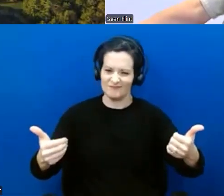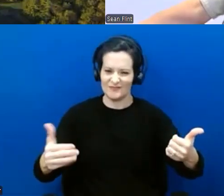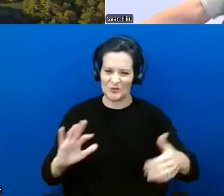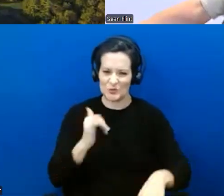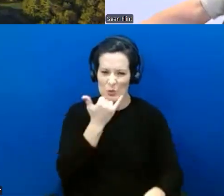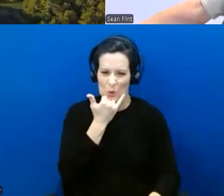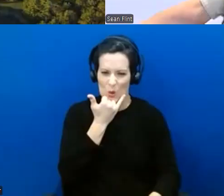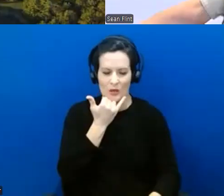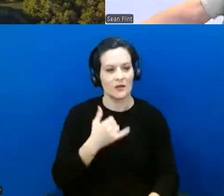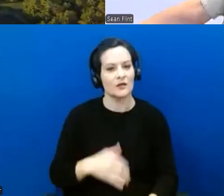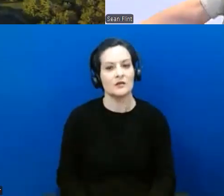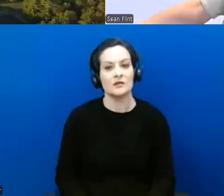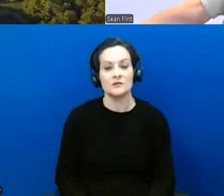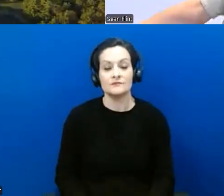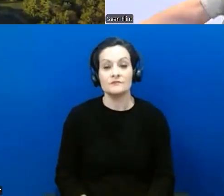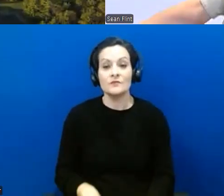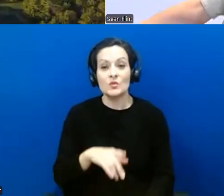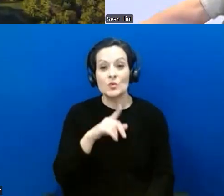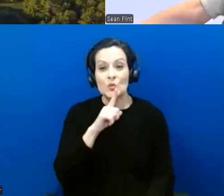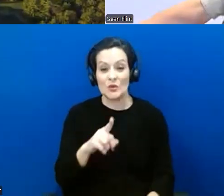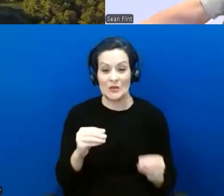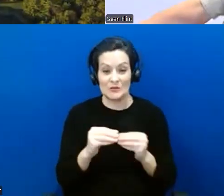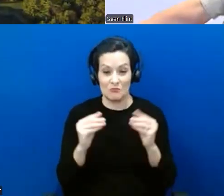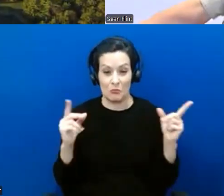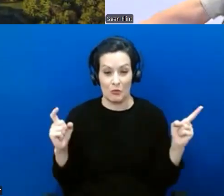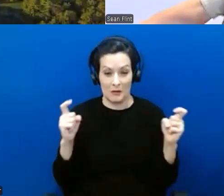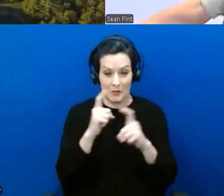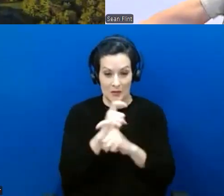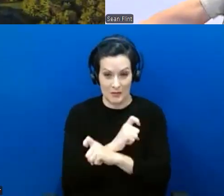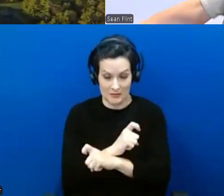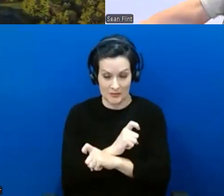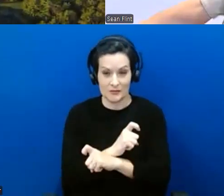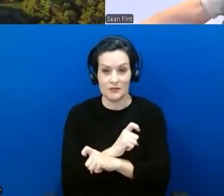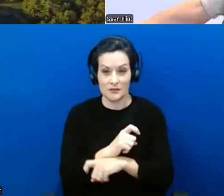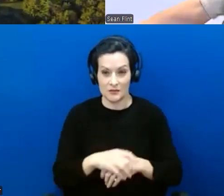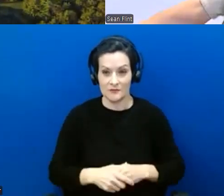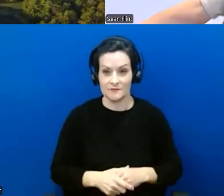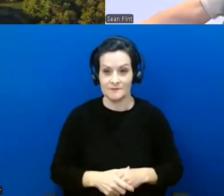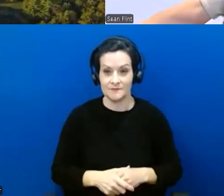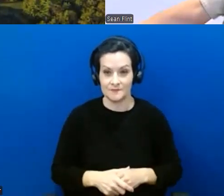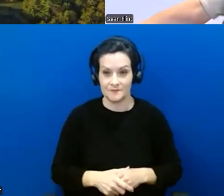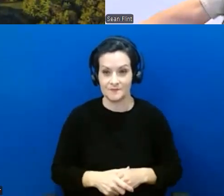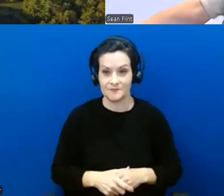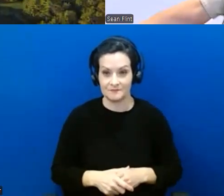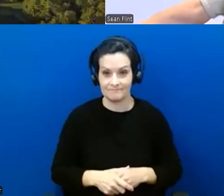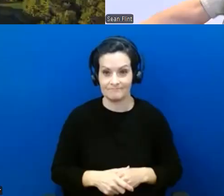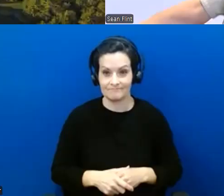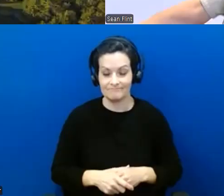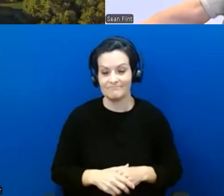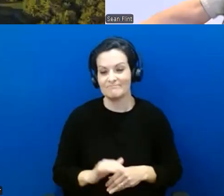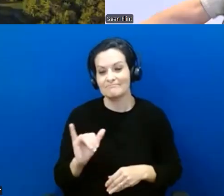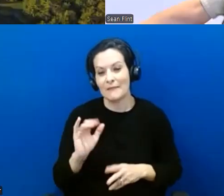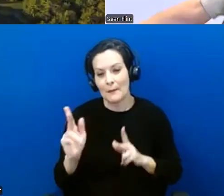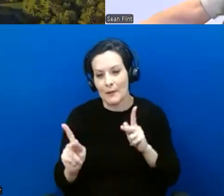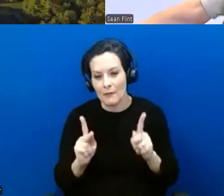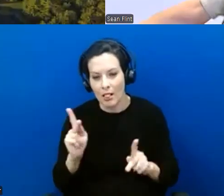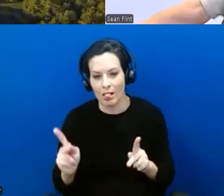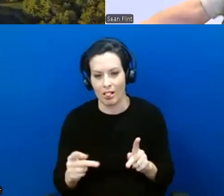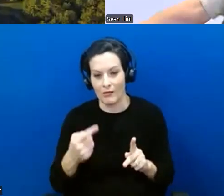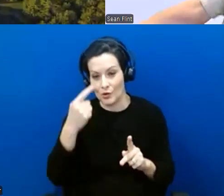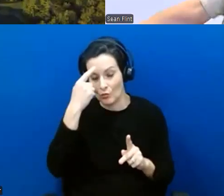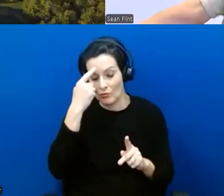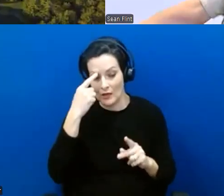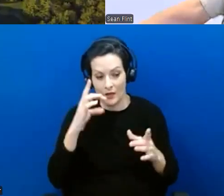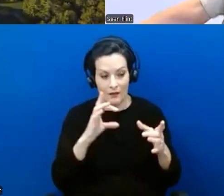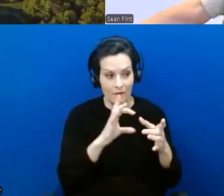that? When in reality, it's much, much, much more complex than that. You have relationships, just like with people, go both ways. And